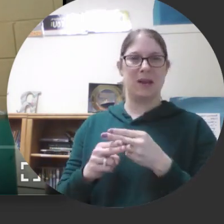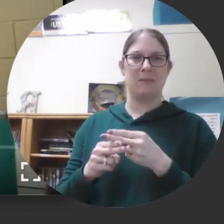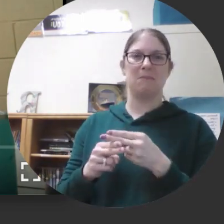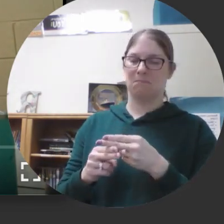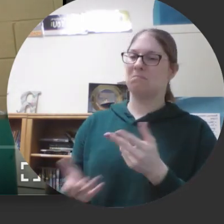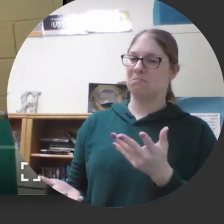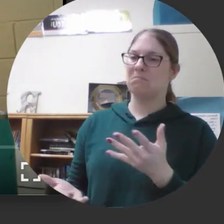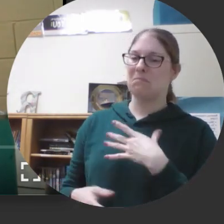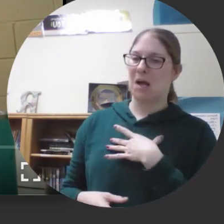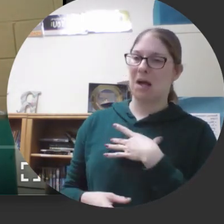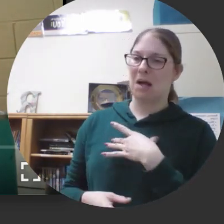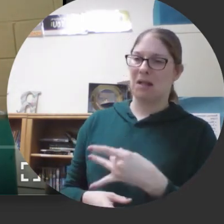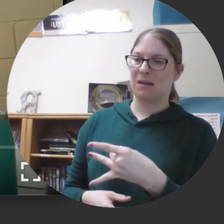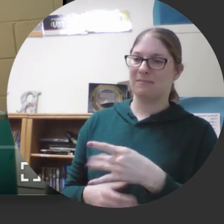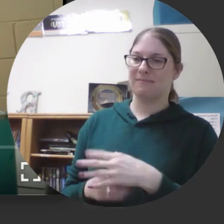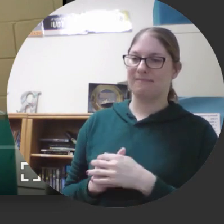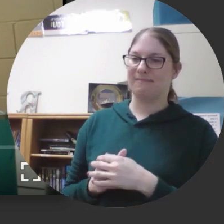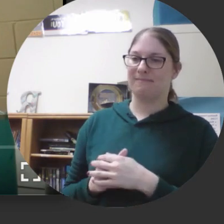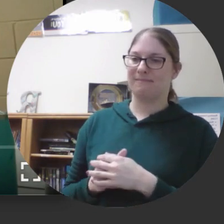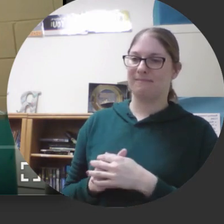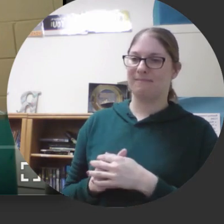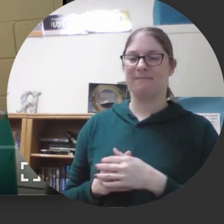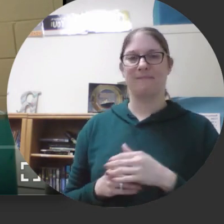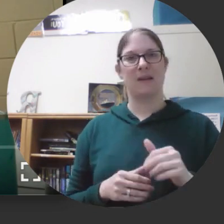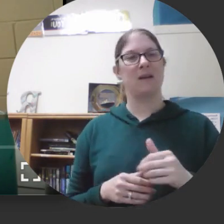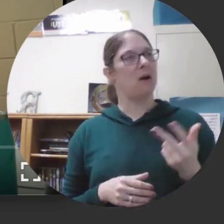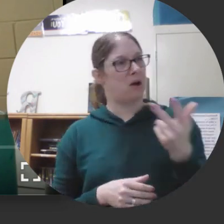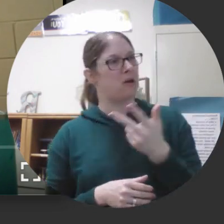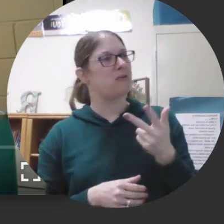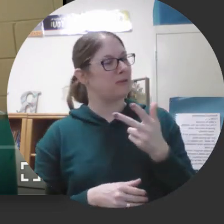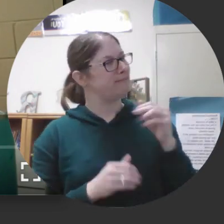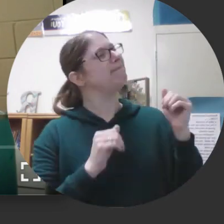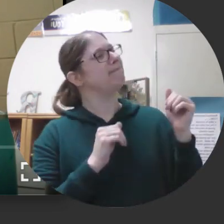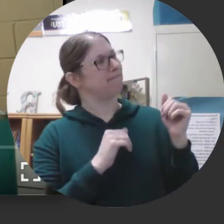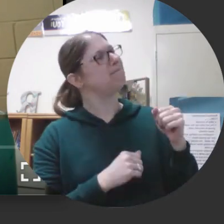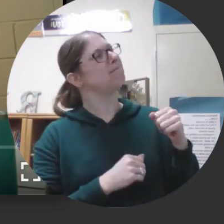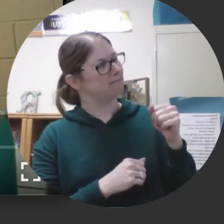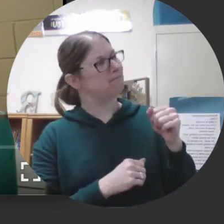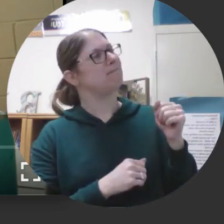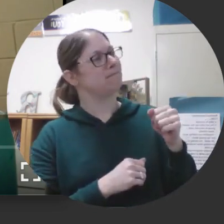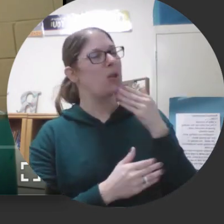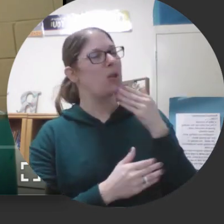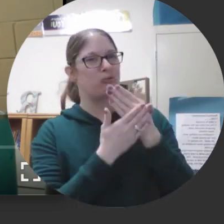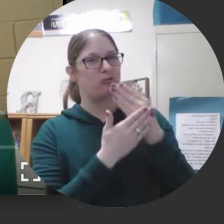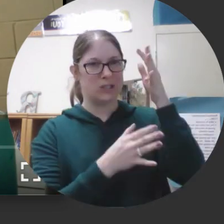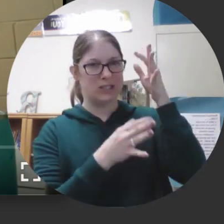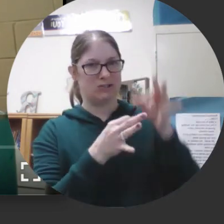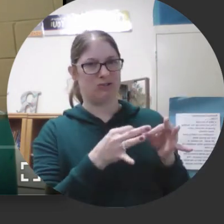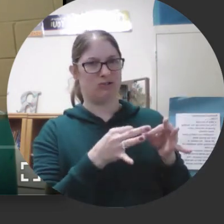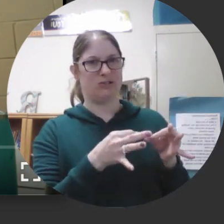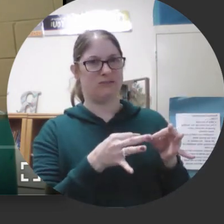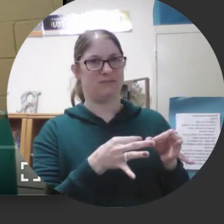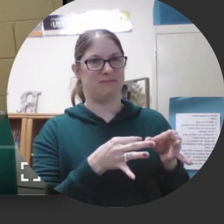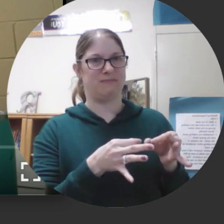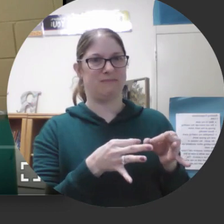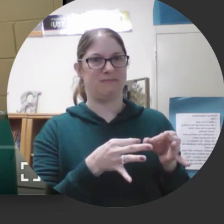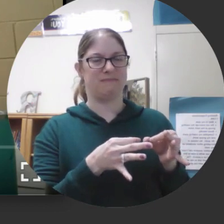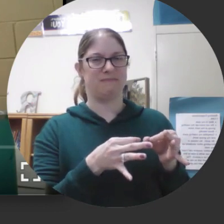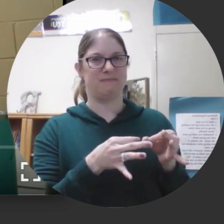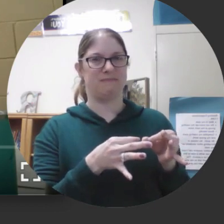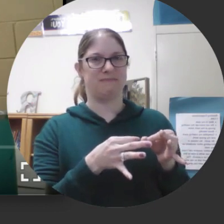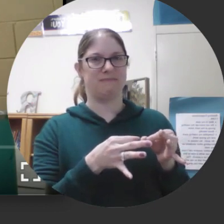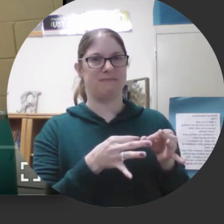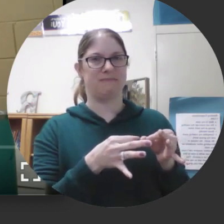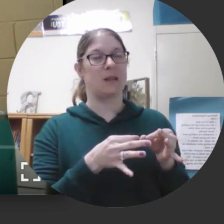said Angus. Grumble and Kirsty looked at one another and nodded. "A good decision," they said. But this decision they had to make after